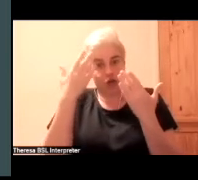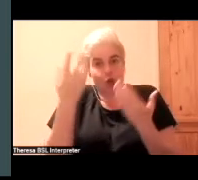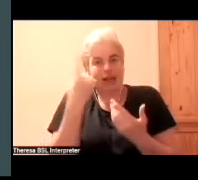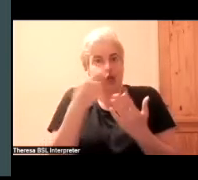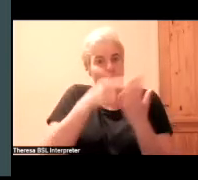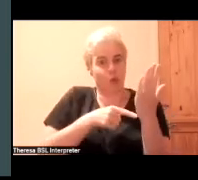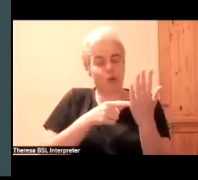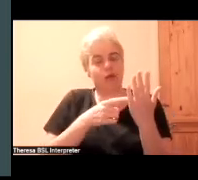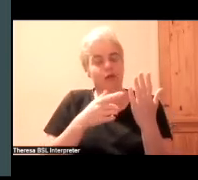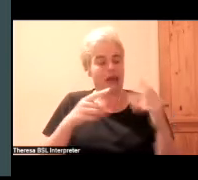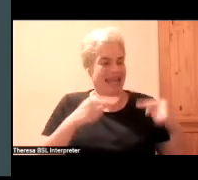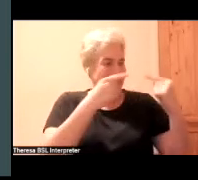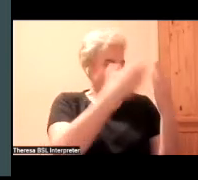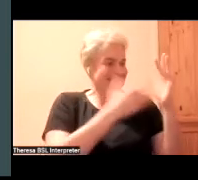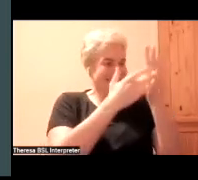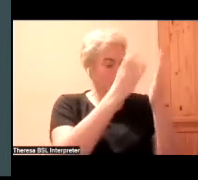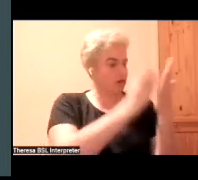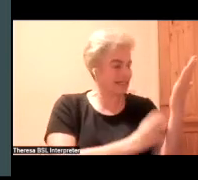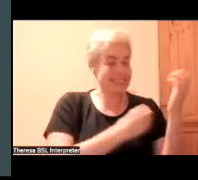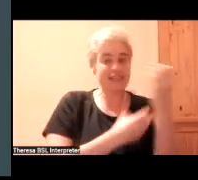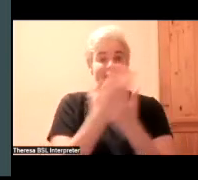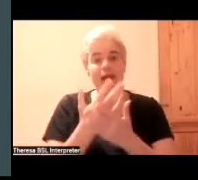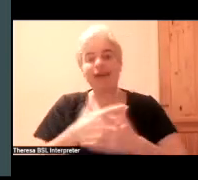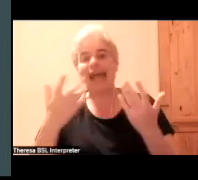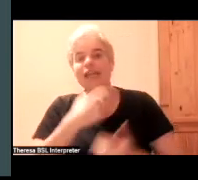key criteria which have been developed for any role.